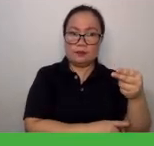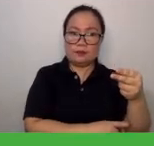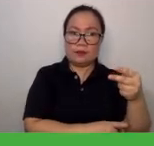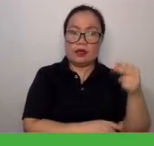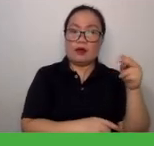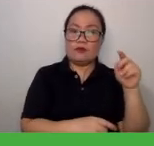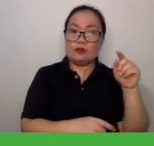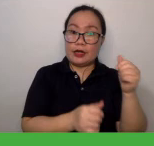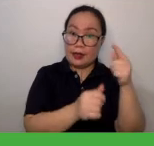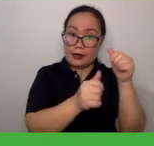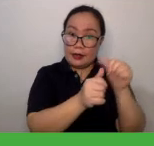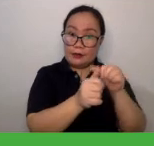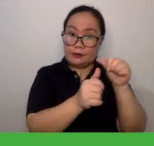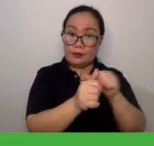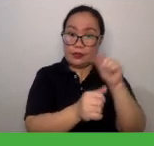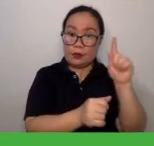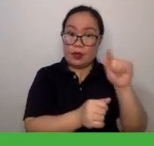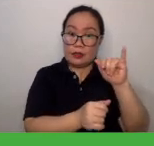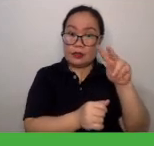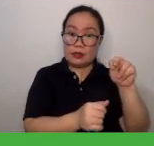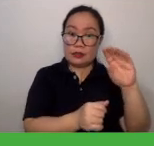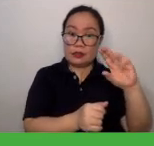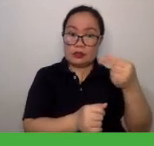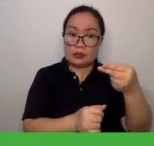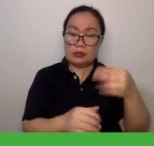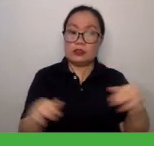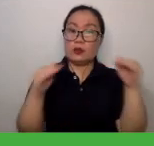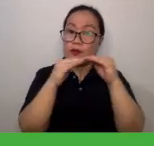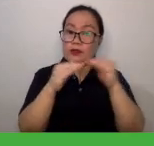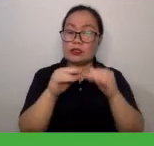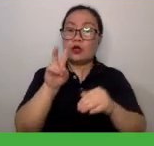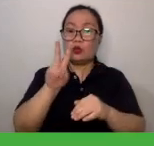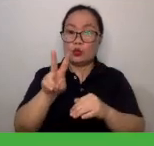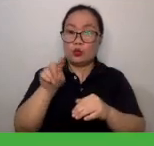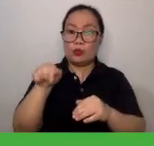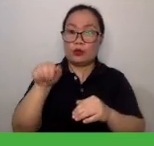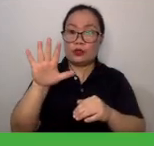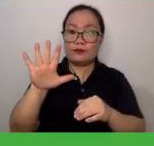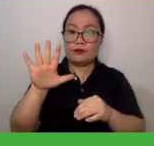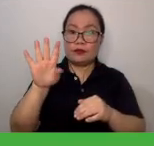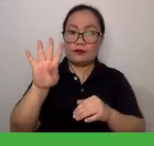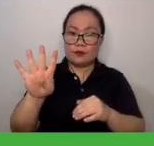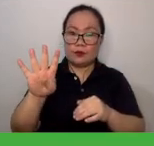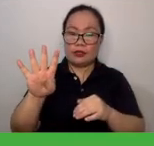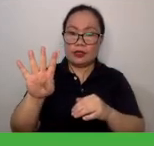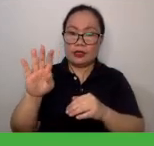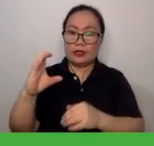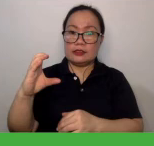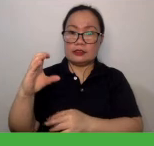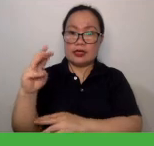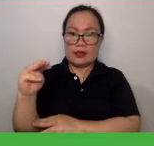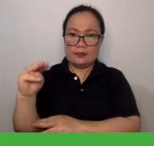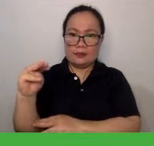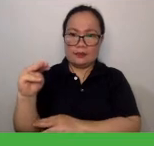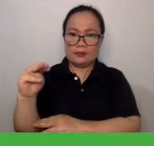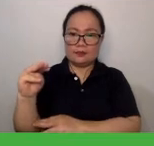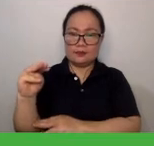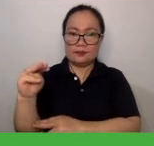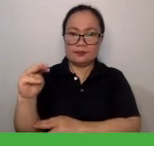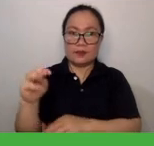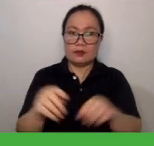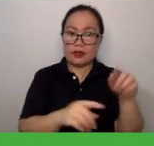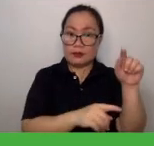For every 1 inch, that is equivalent to 2.54 centimeters. Okay? For